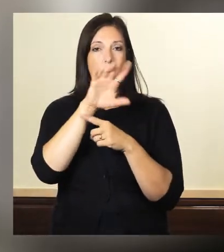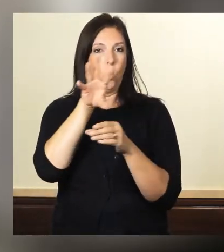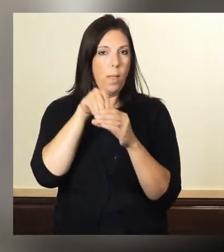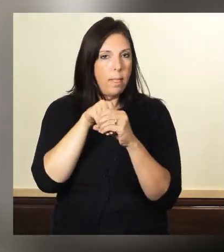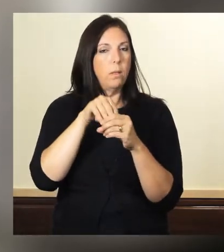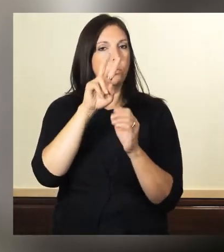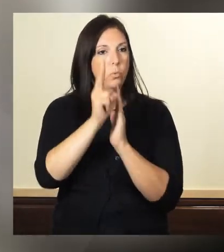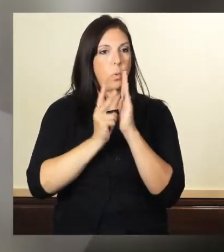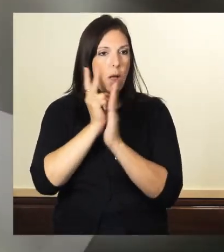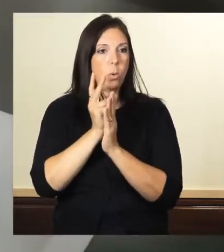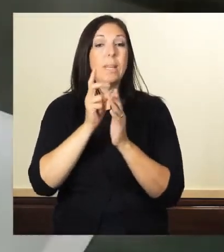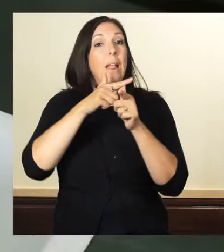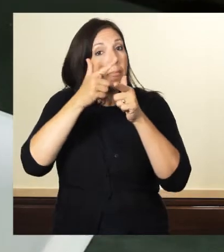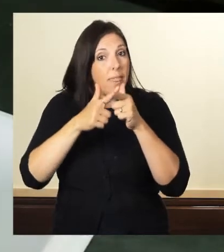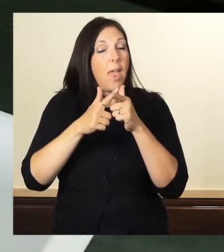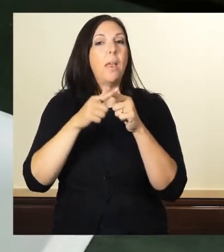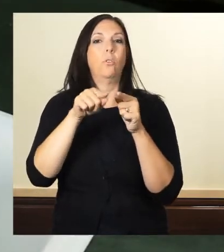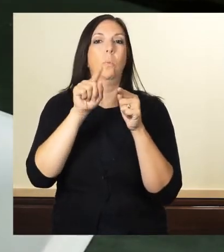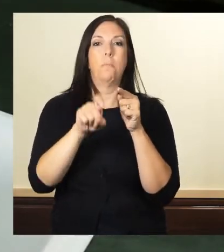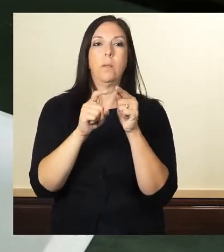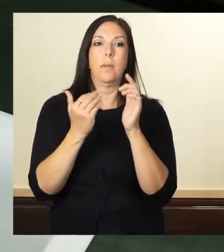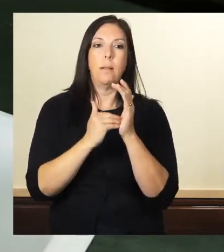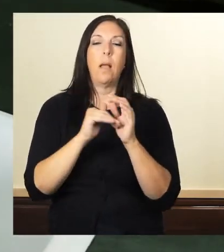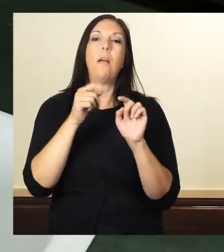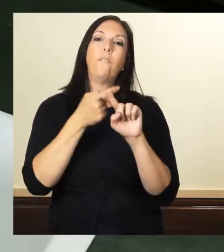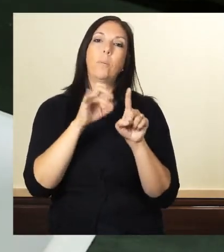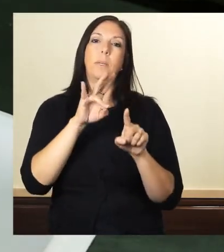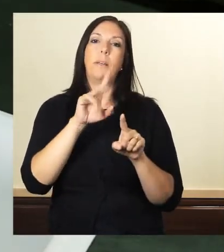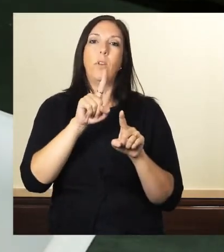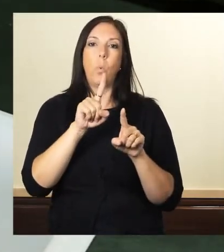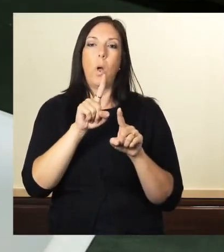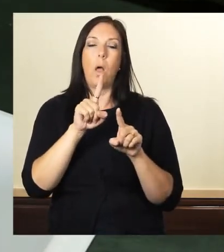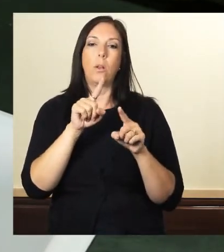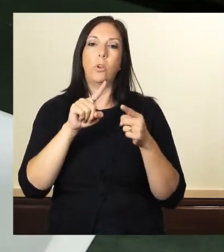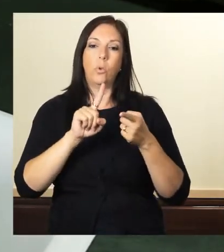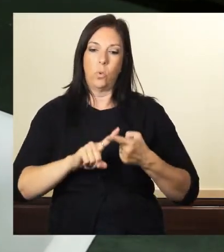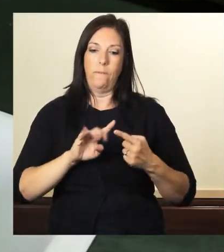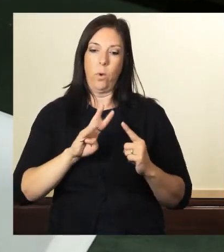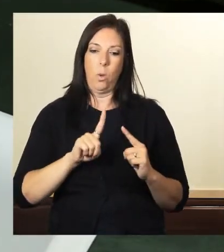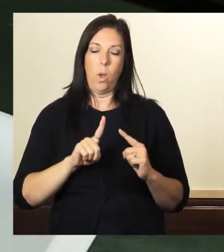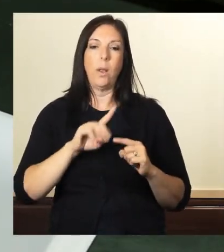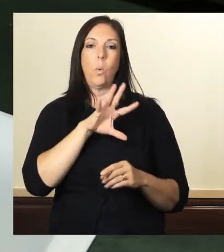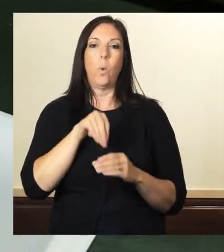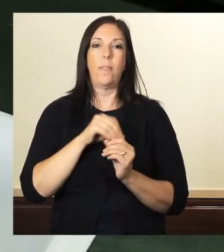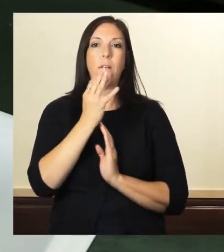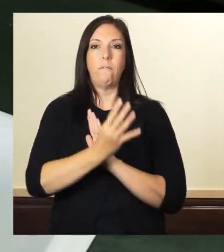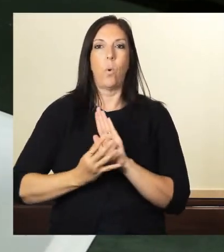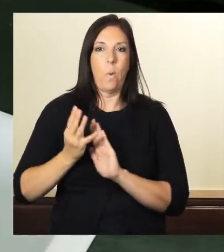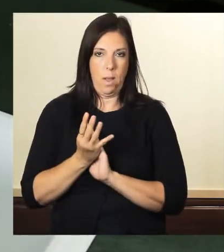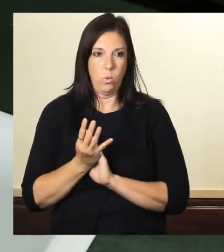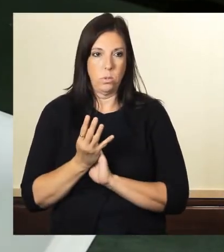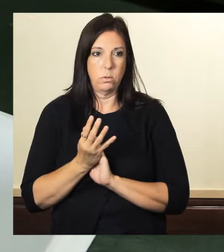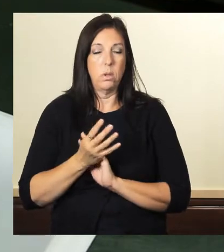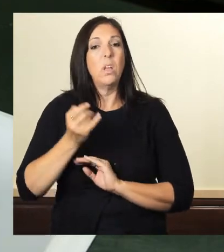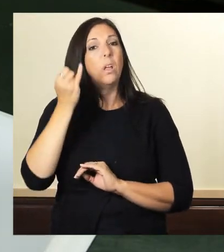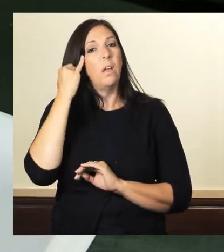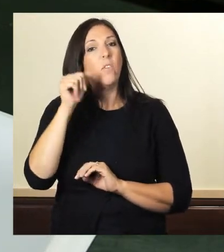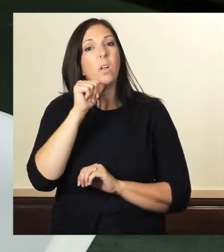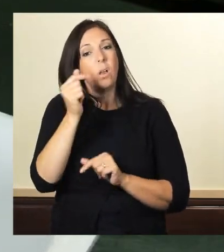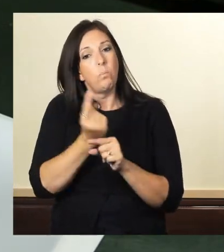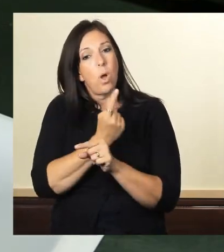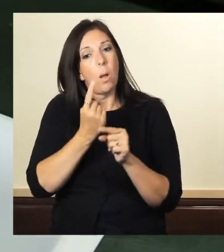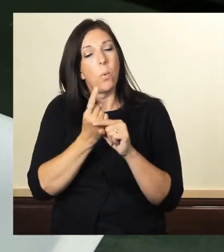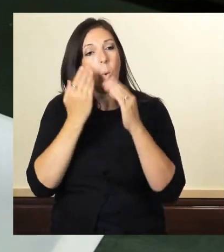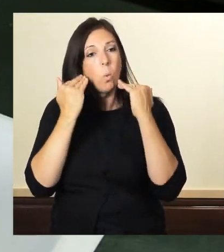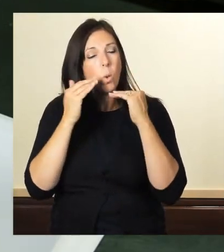degrees within 4 hours. Improper cooling is a leading contributor to foodborne illness. we can't stress enough